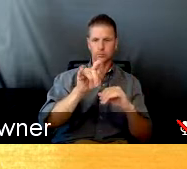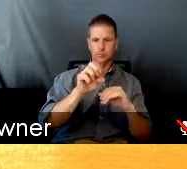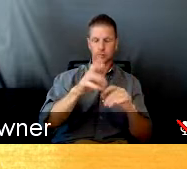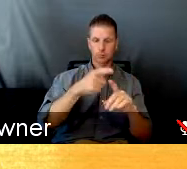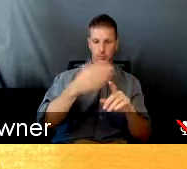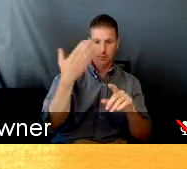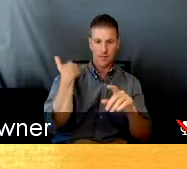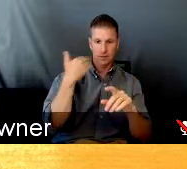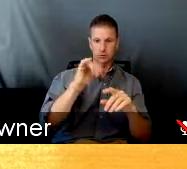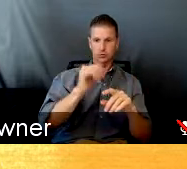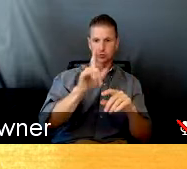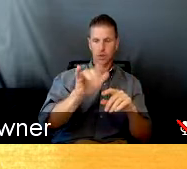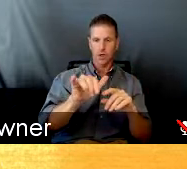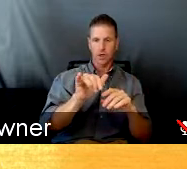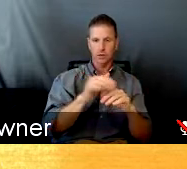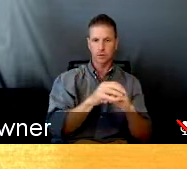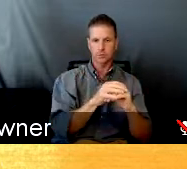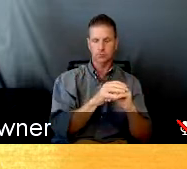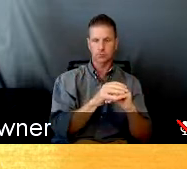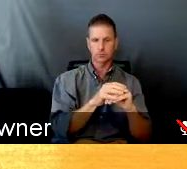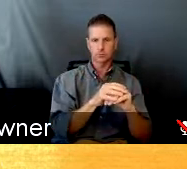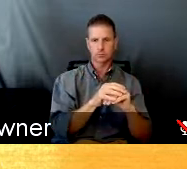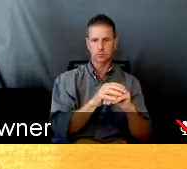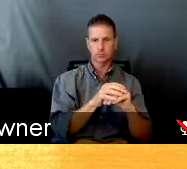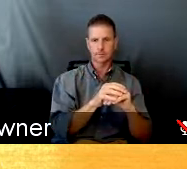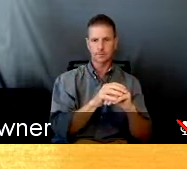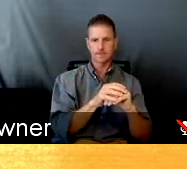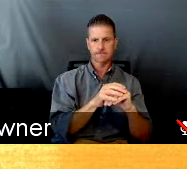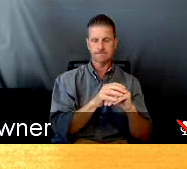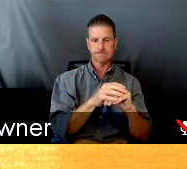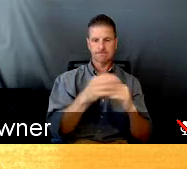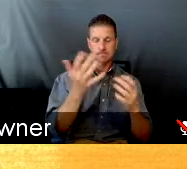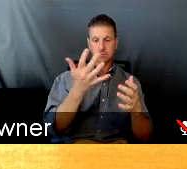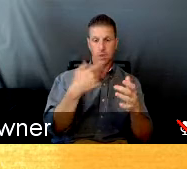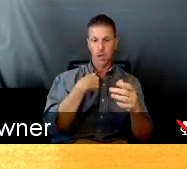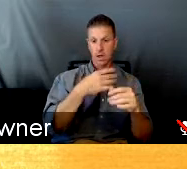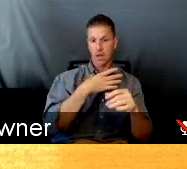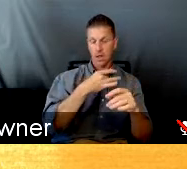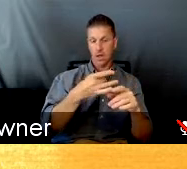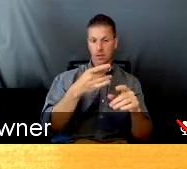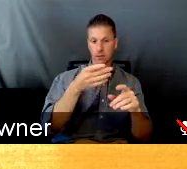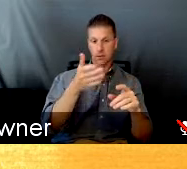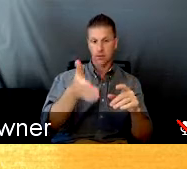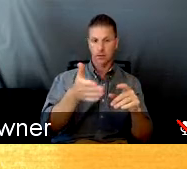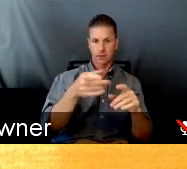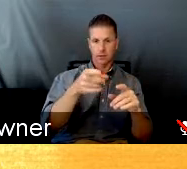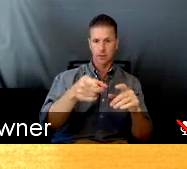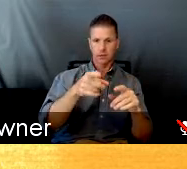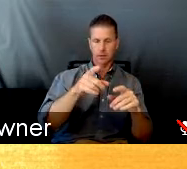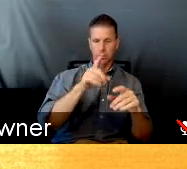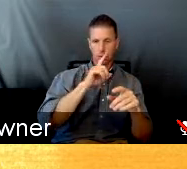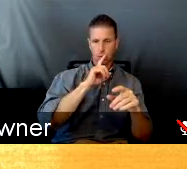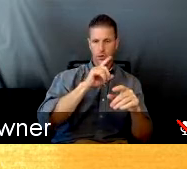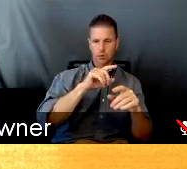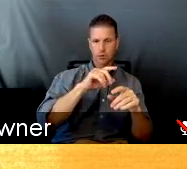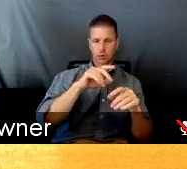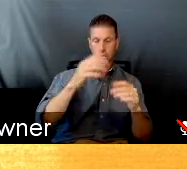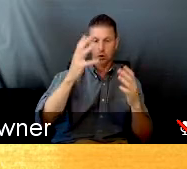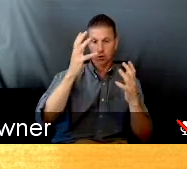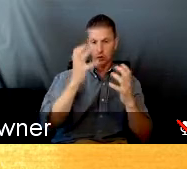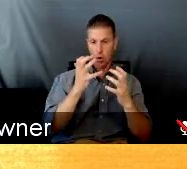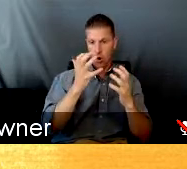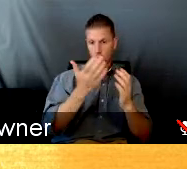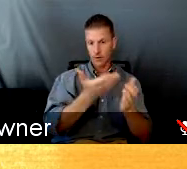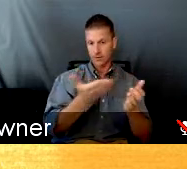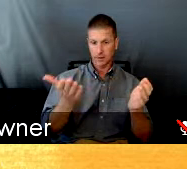July. Um, and what I particularly like about this is an inverted image, right? So darker things are